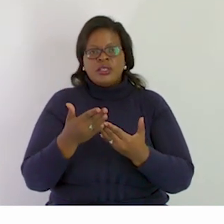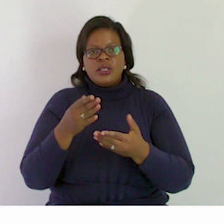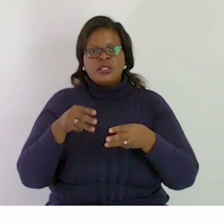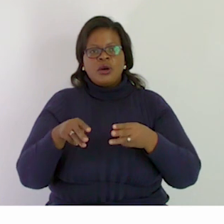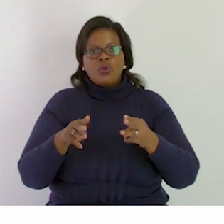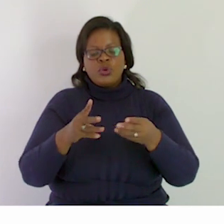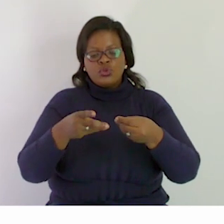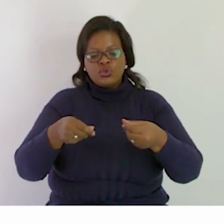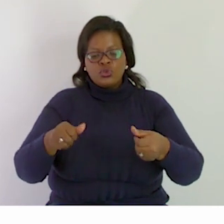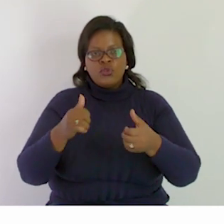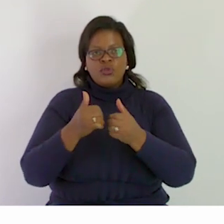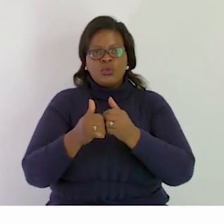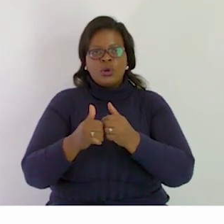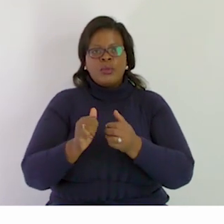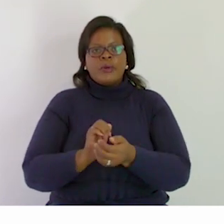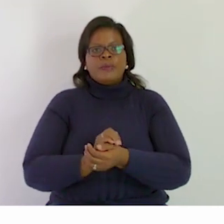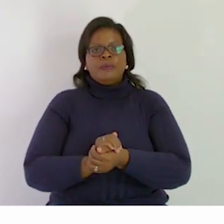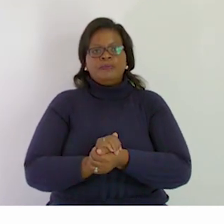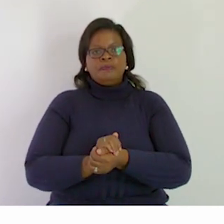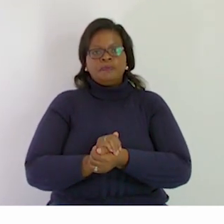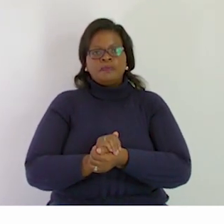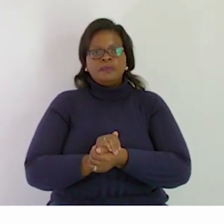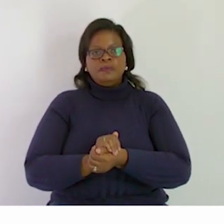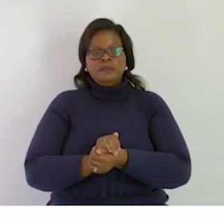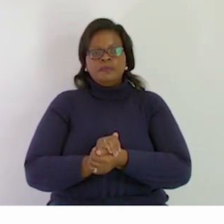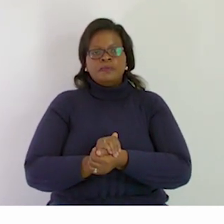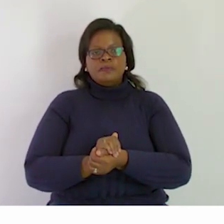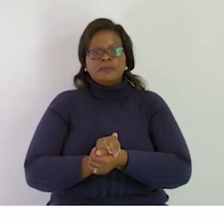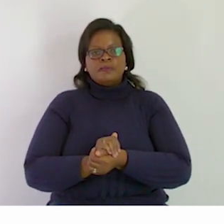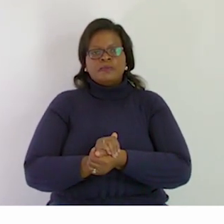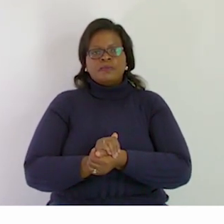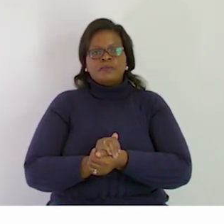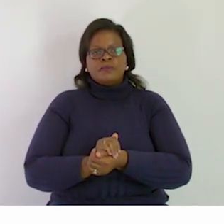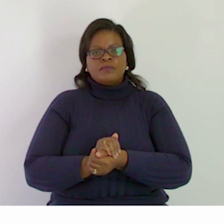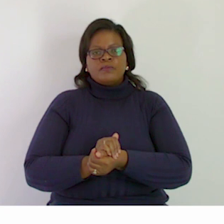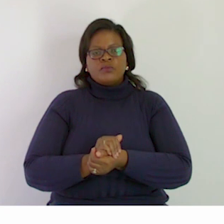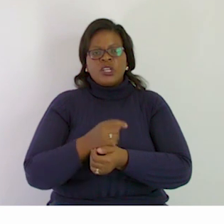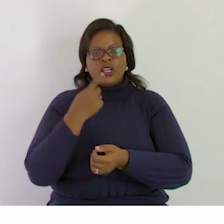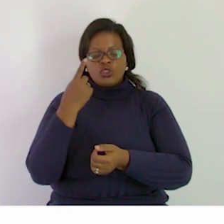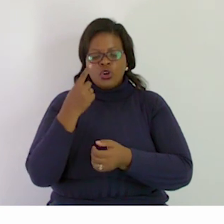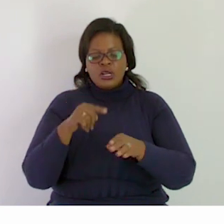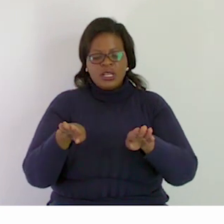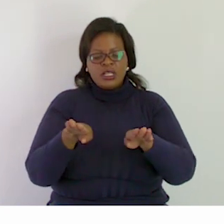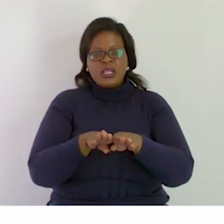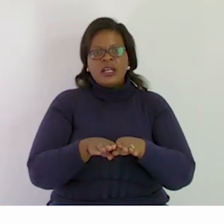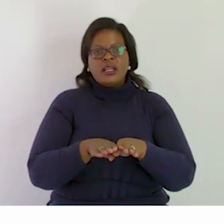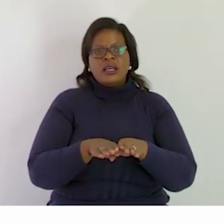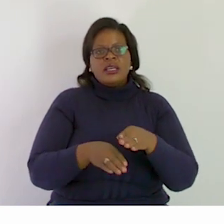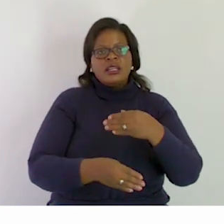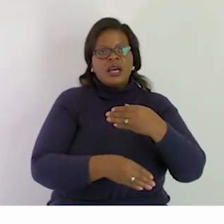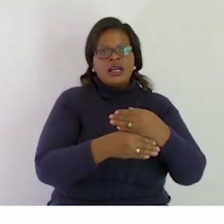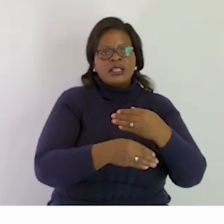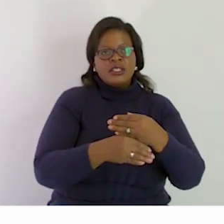your calculations. All right? Now, this only applies to addition and multiplication. Are